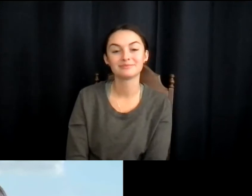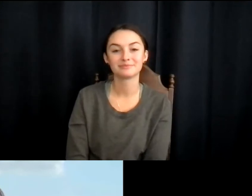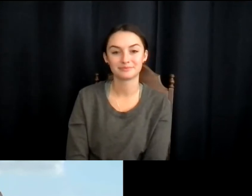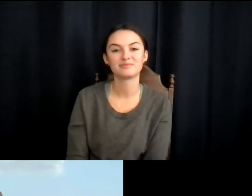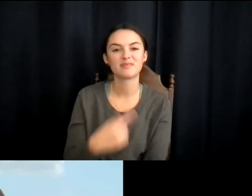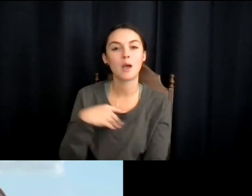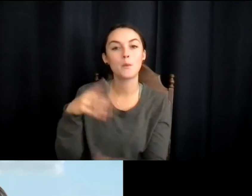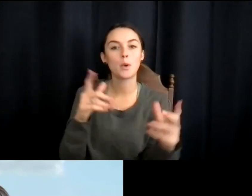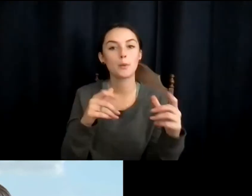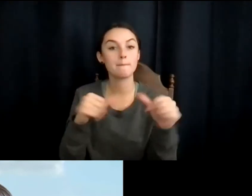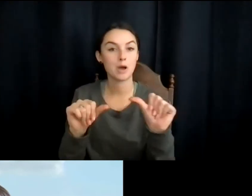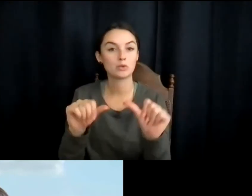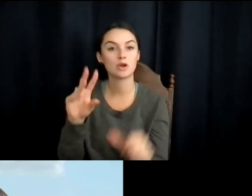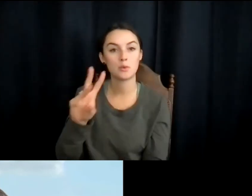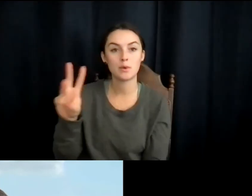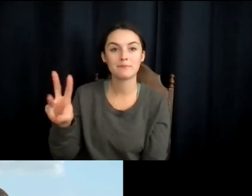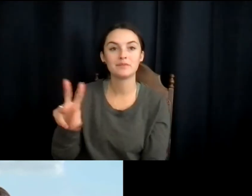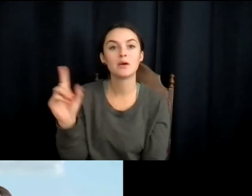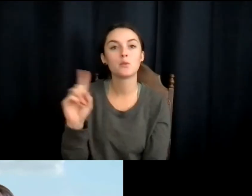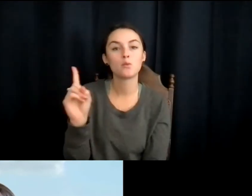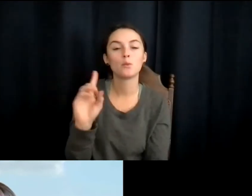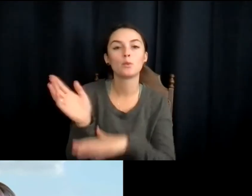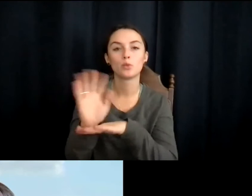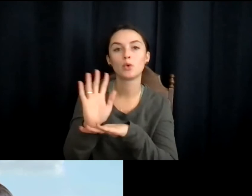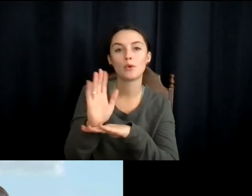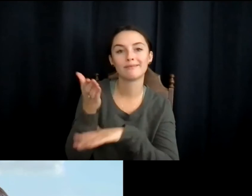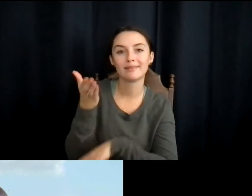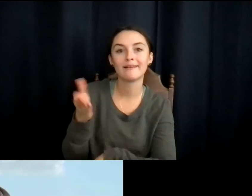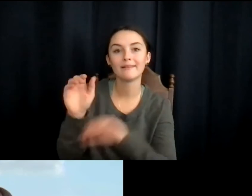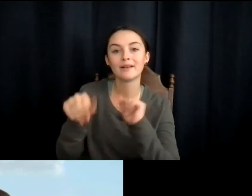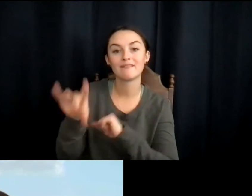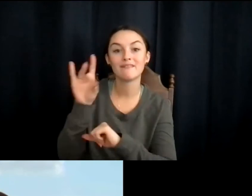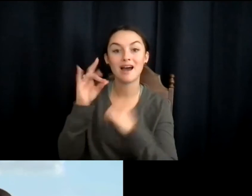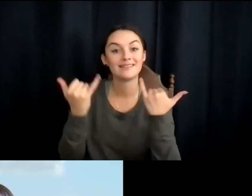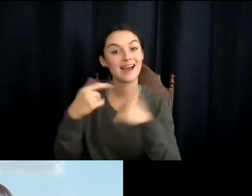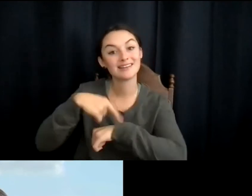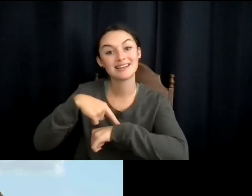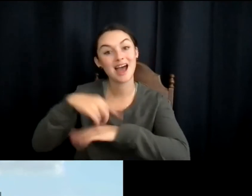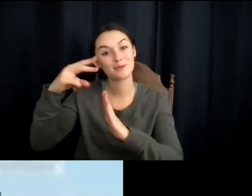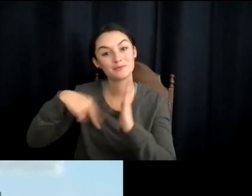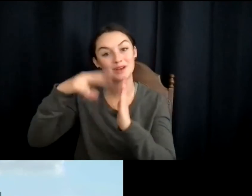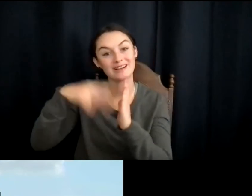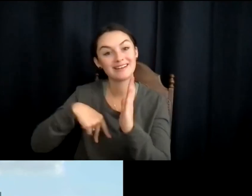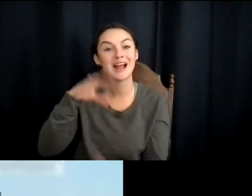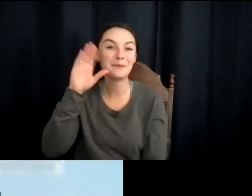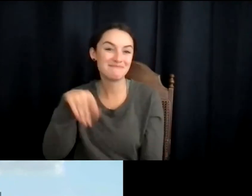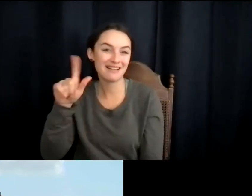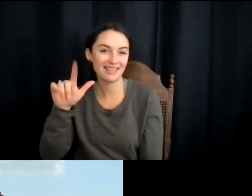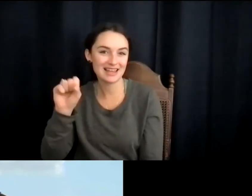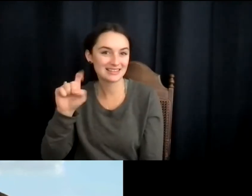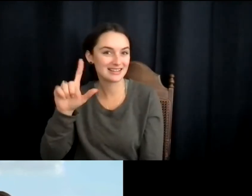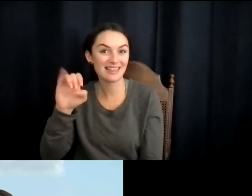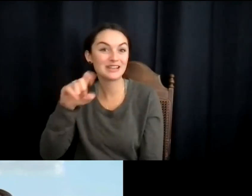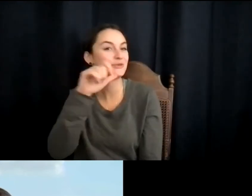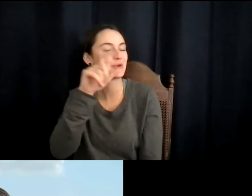so you can see them there if you want. Thank you. I'm going to go ahead and read, and you certainly don't have to stay for that. So